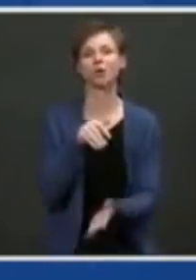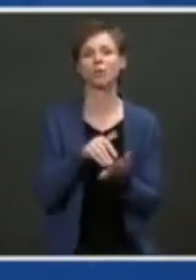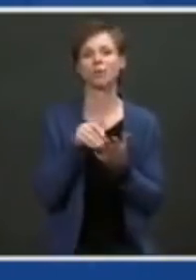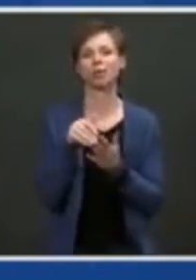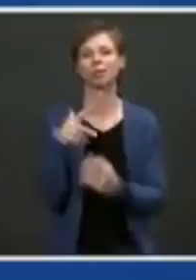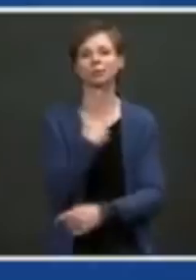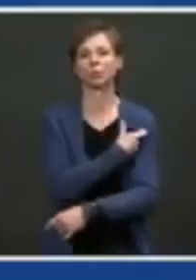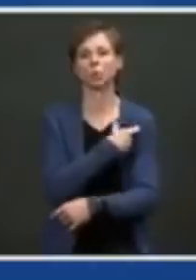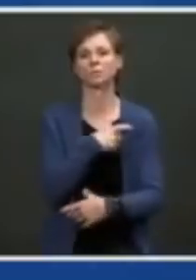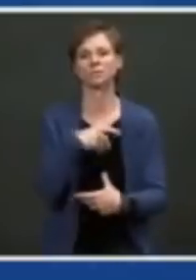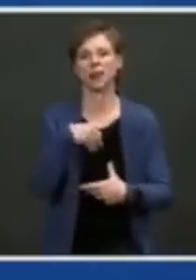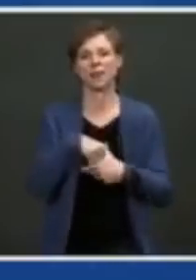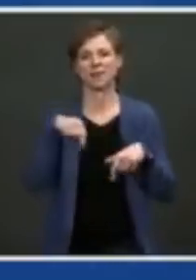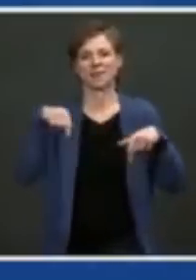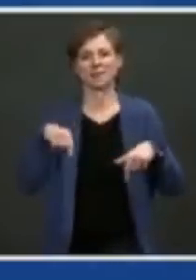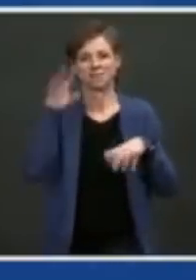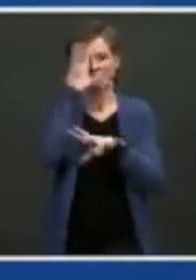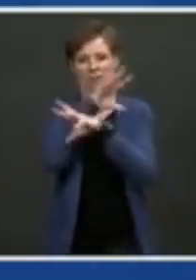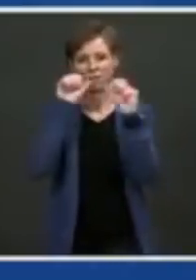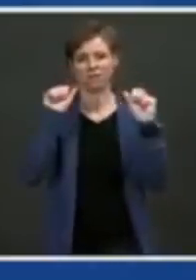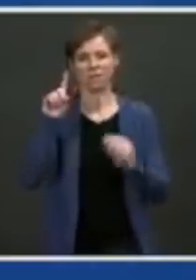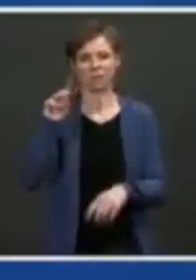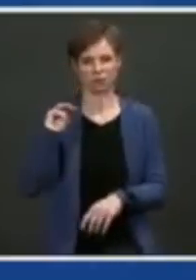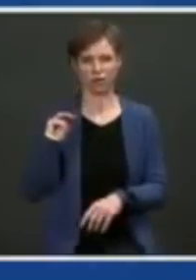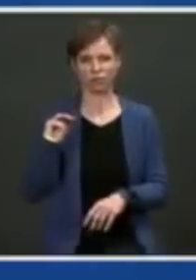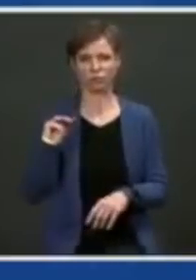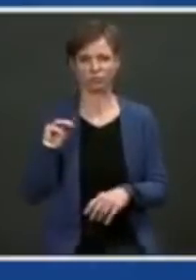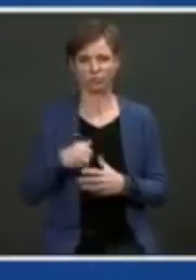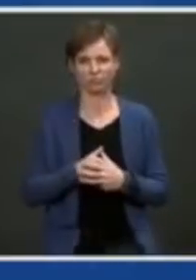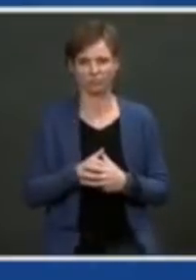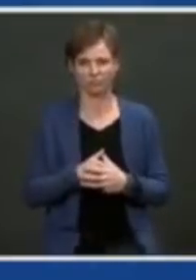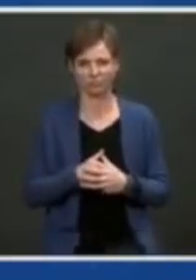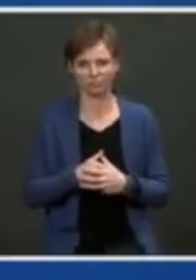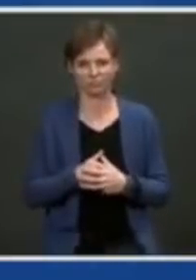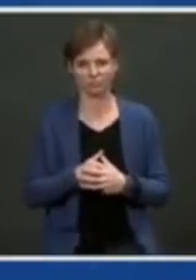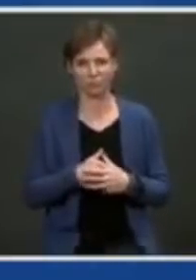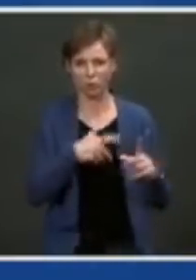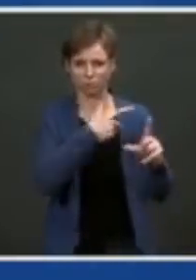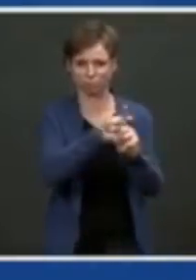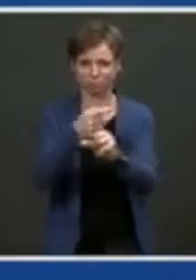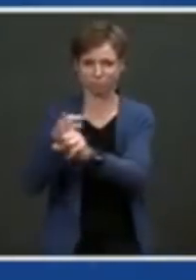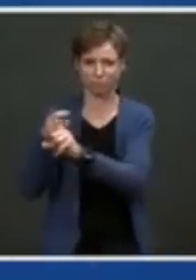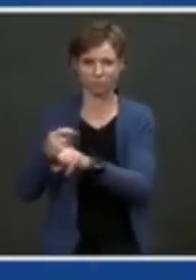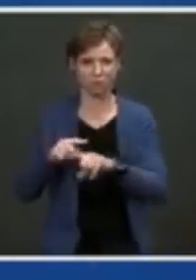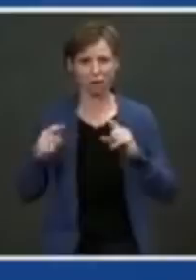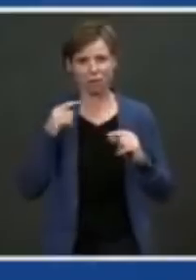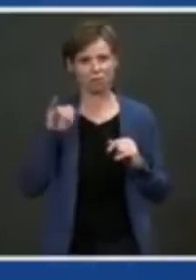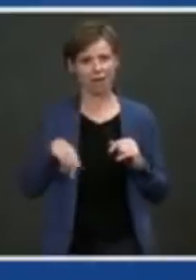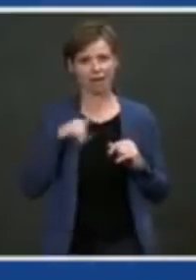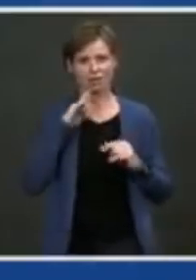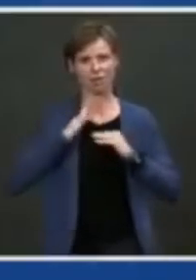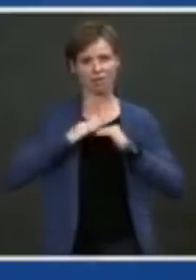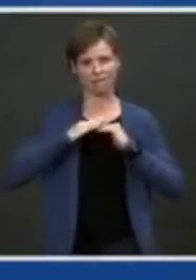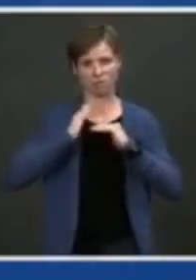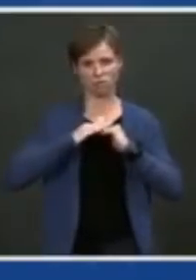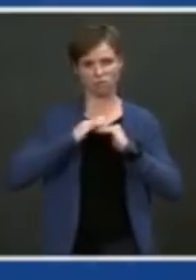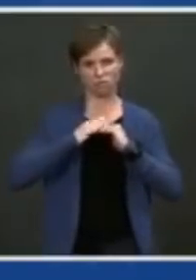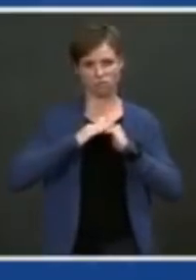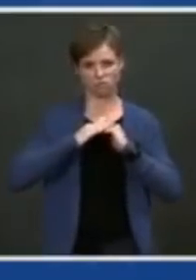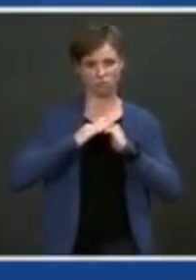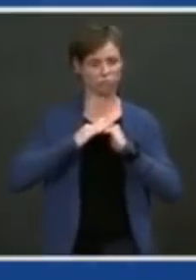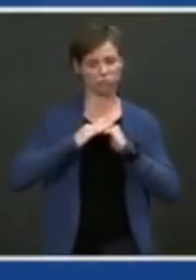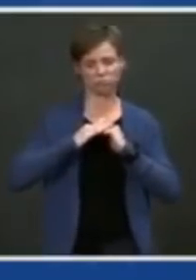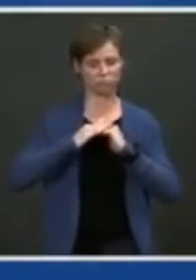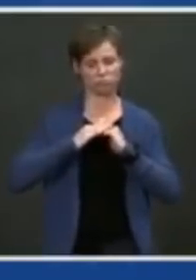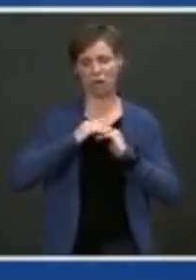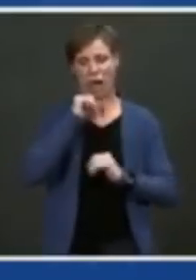our administration has administered. But I've always said, that's just the floor. We will not stop